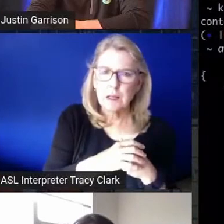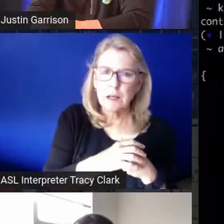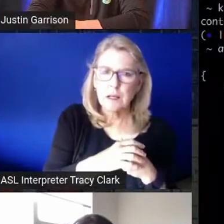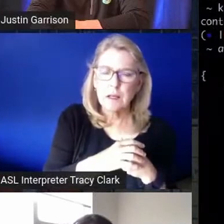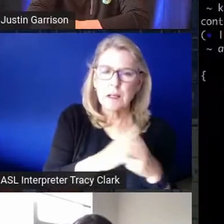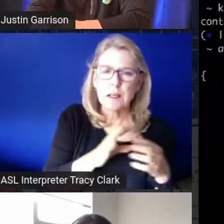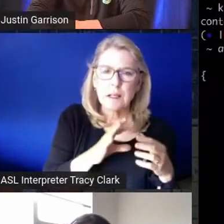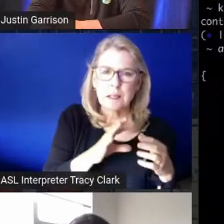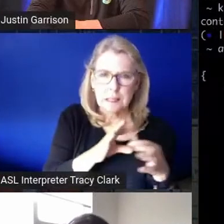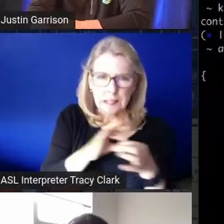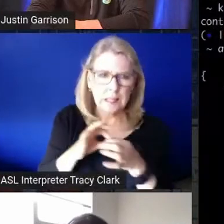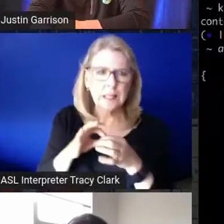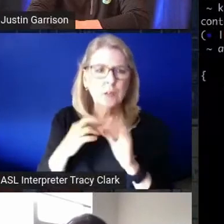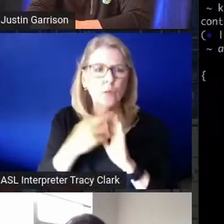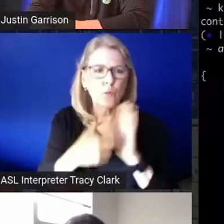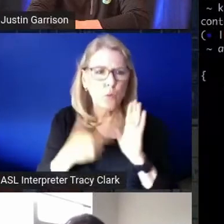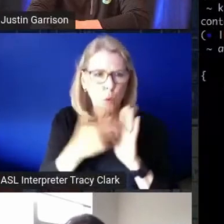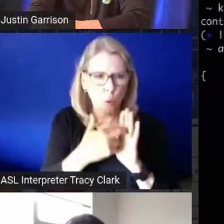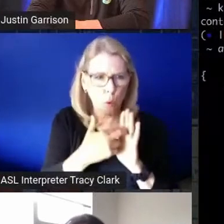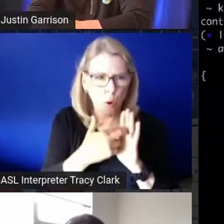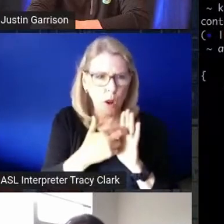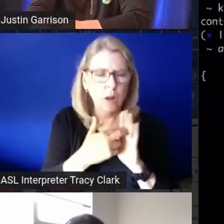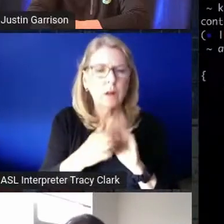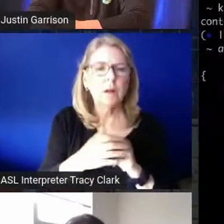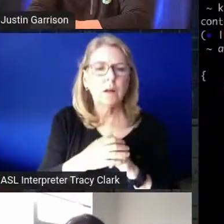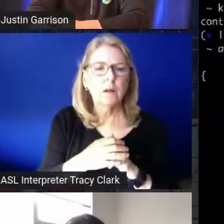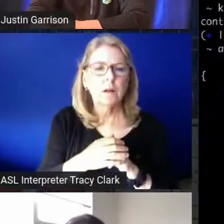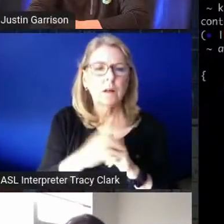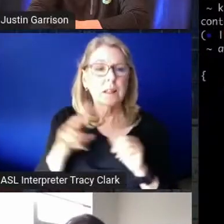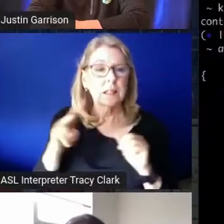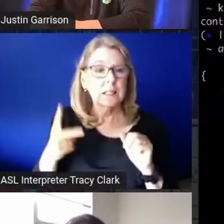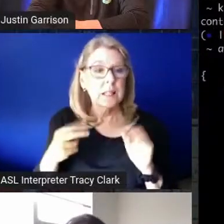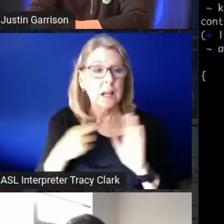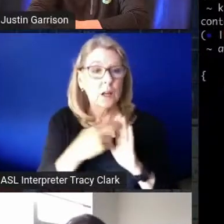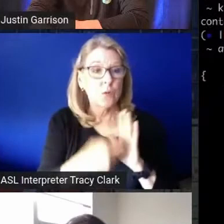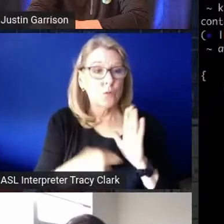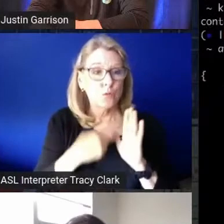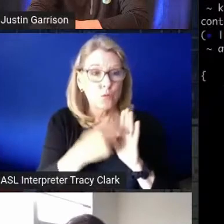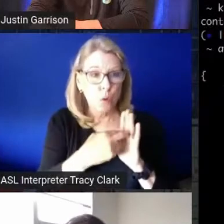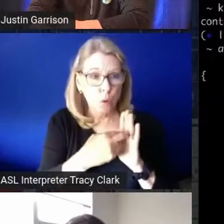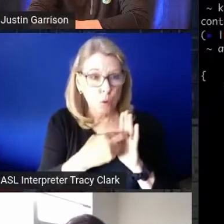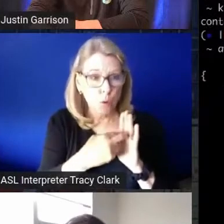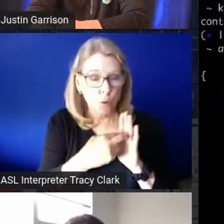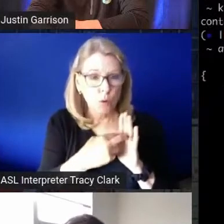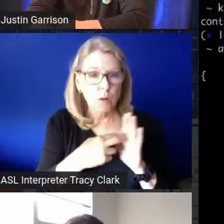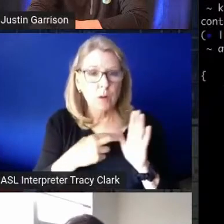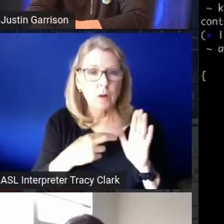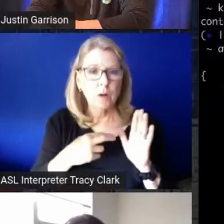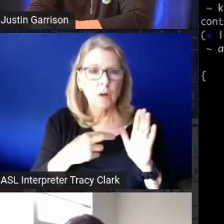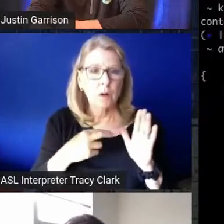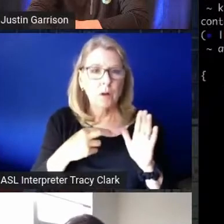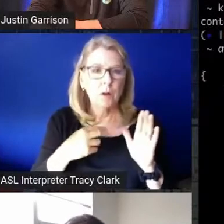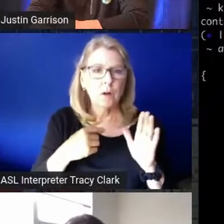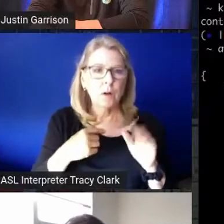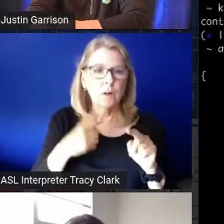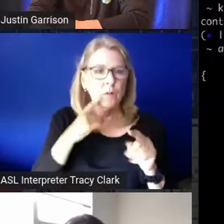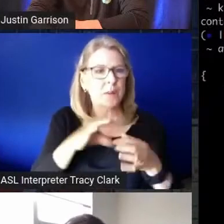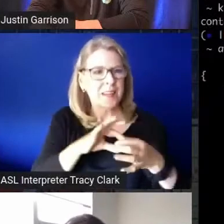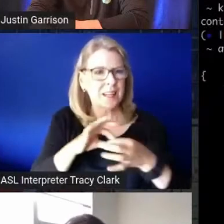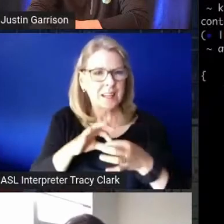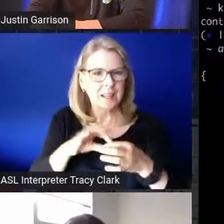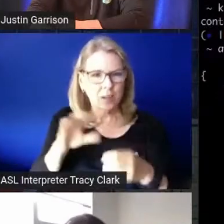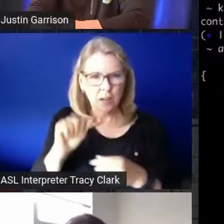So the second role, which is the role that will be assumed by the EKS connector agent running inside of your connected cluster,